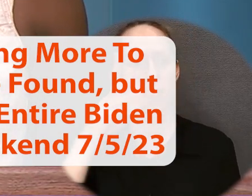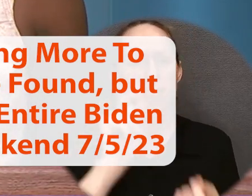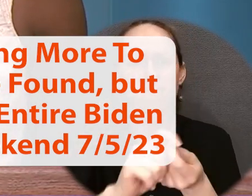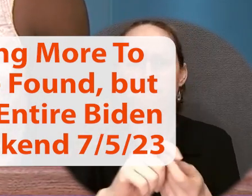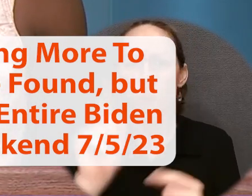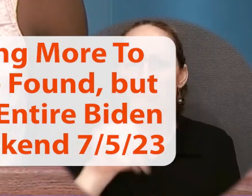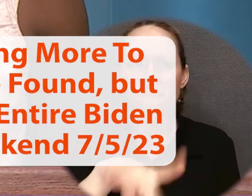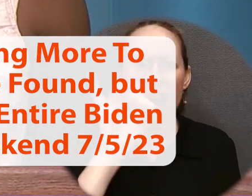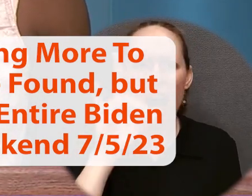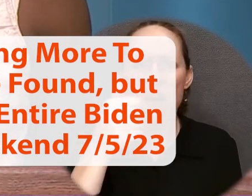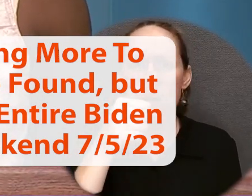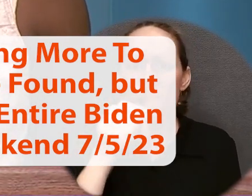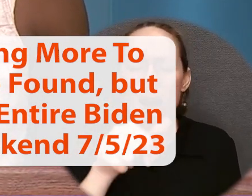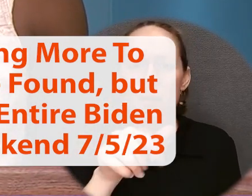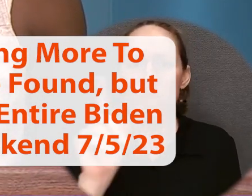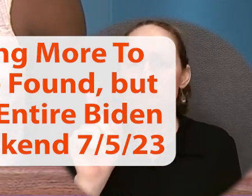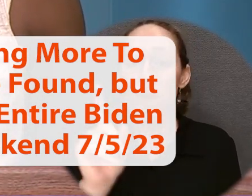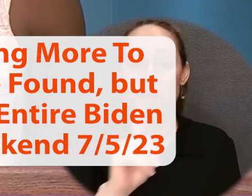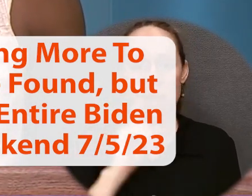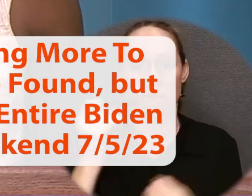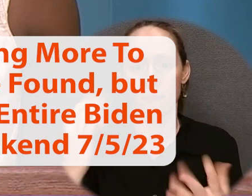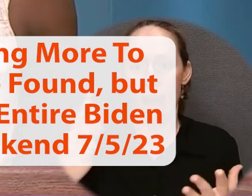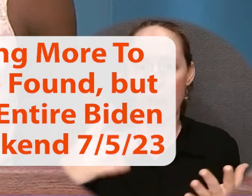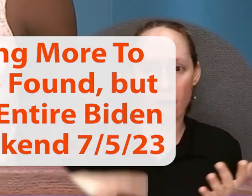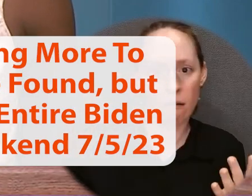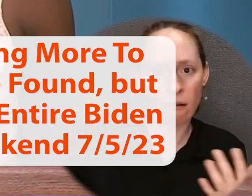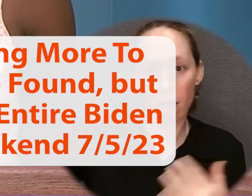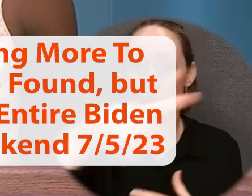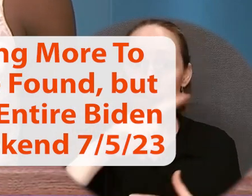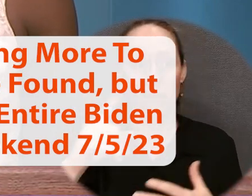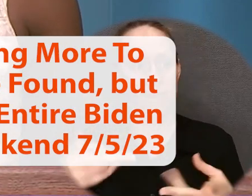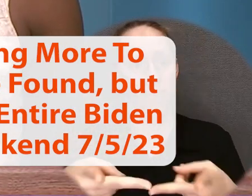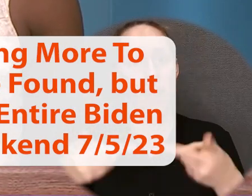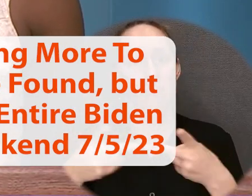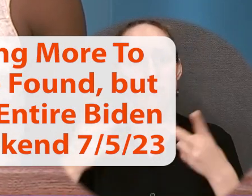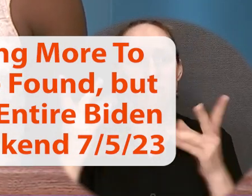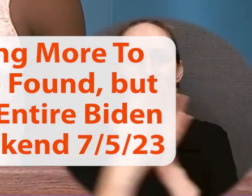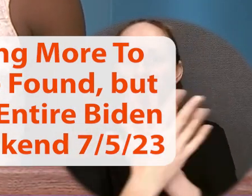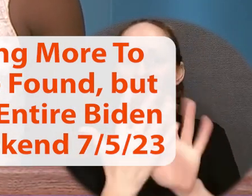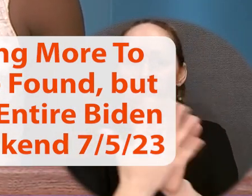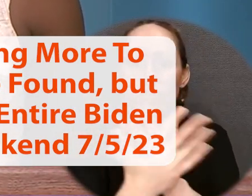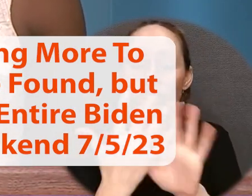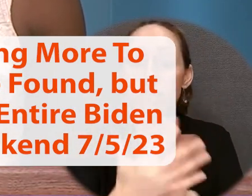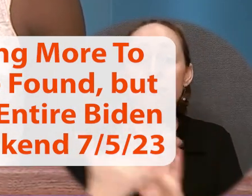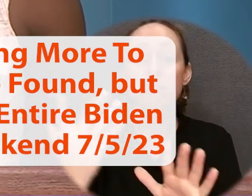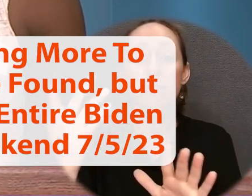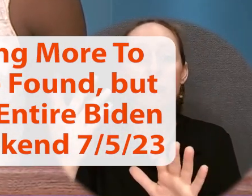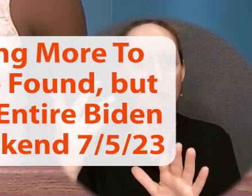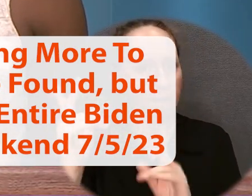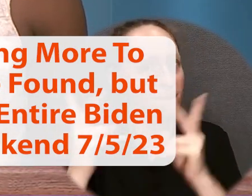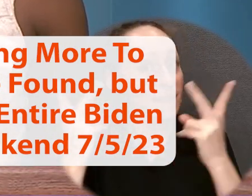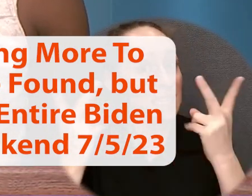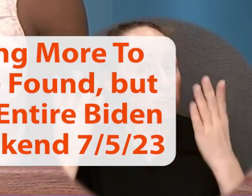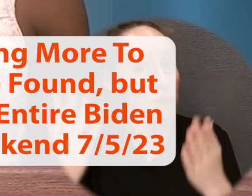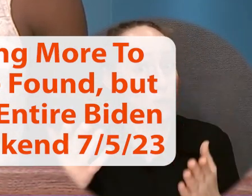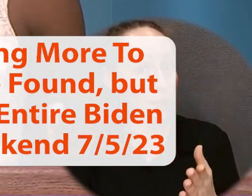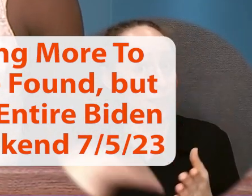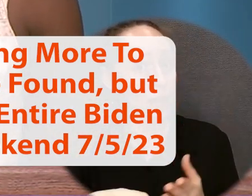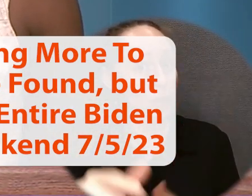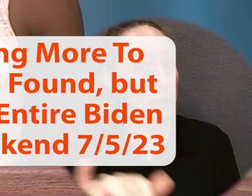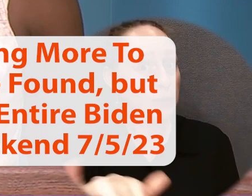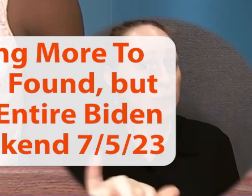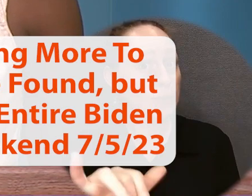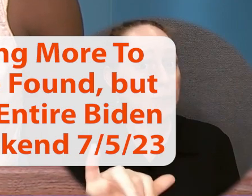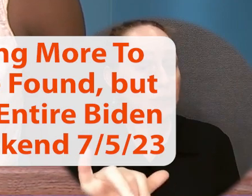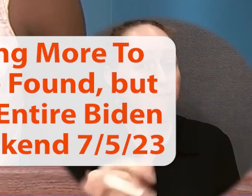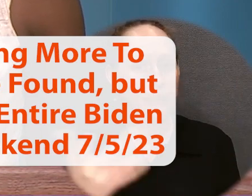traveled area where many White House, West Wing, I should be even more specific, West Wing visitors come through this